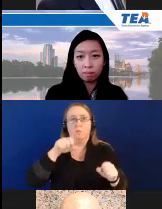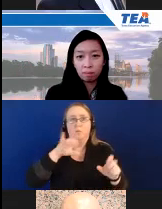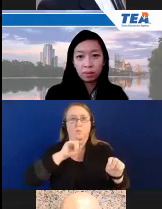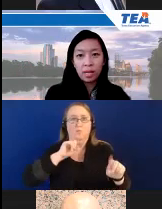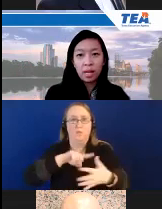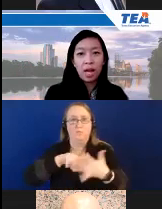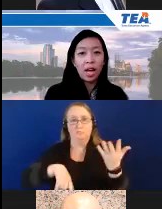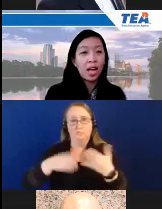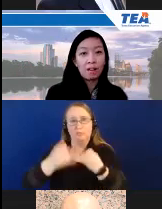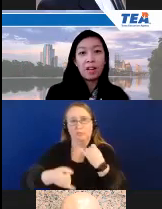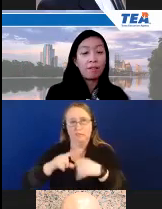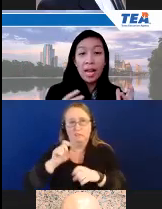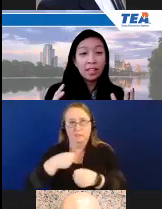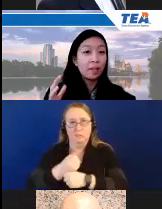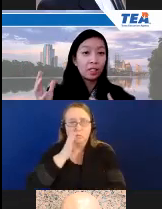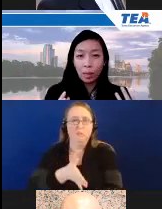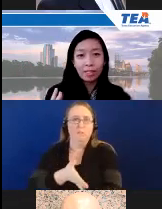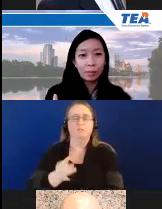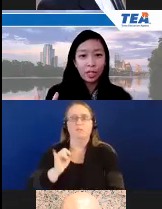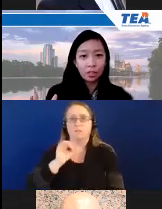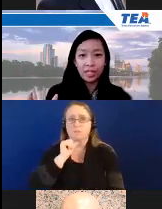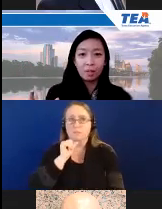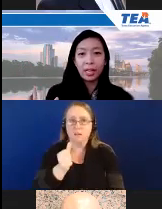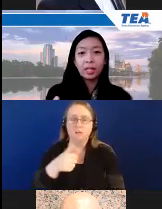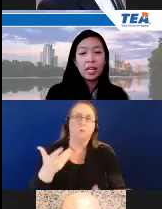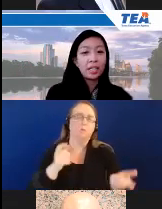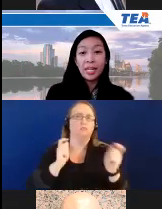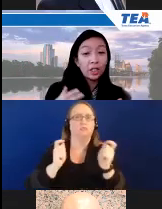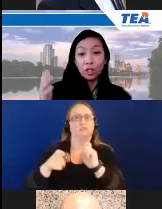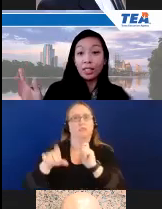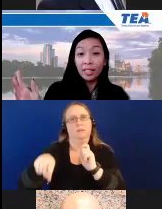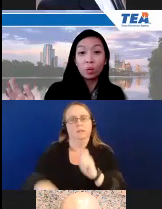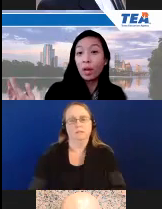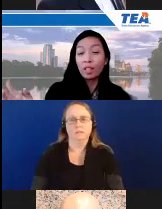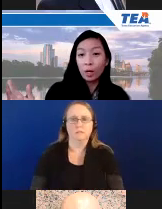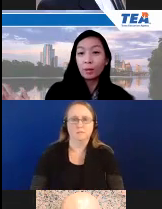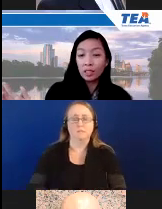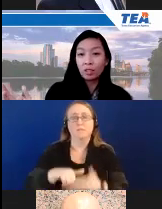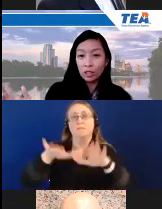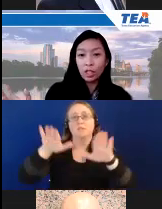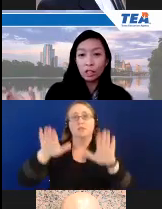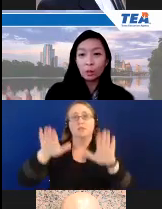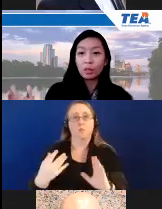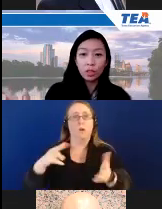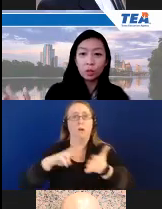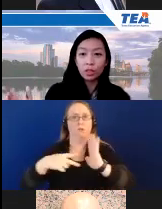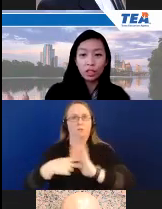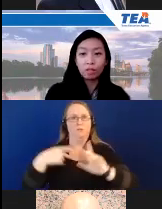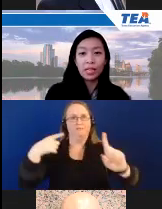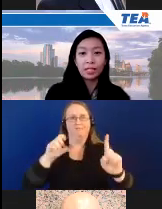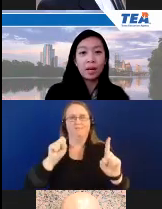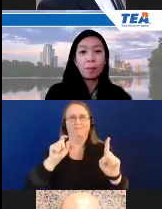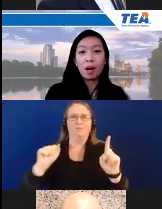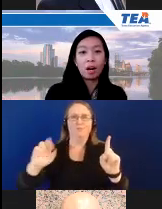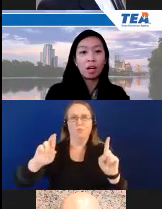year? And if not, then there's probably some changes I need to make. And that's great. That is one of the purposes of what STAAR is supposed to do, to